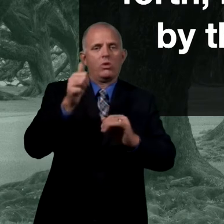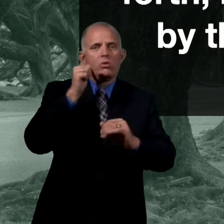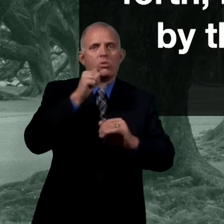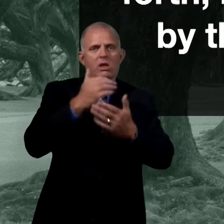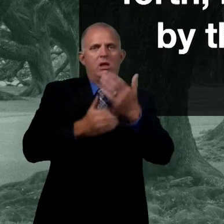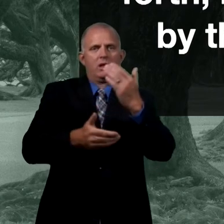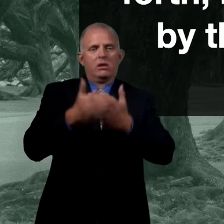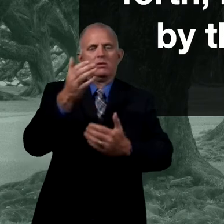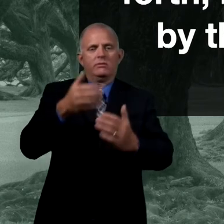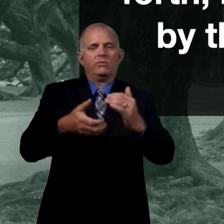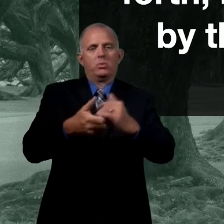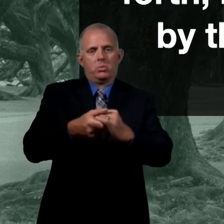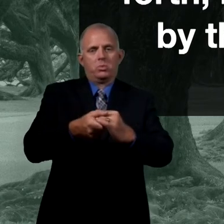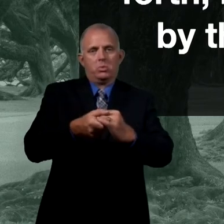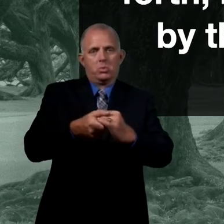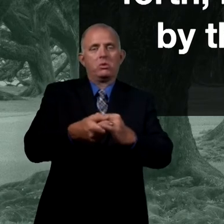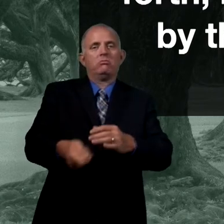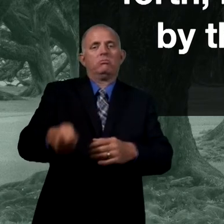maid arose.